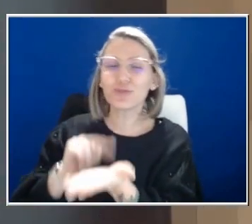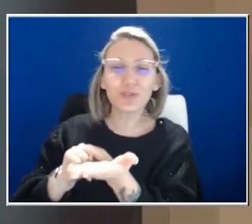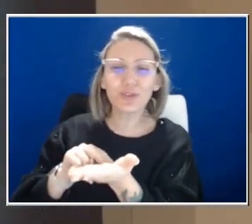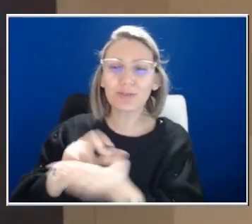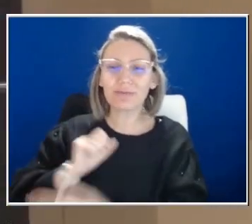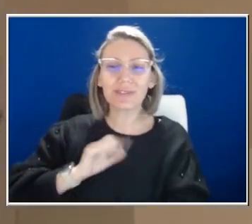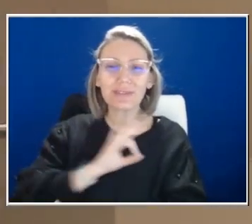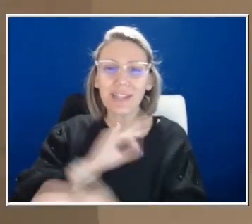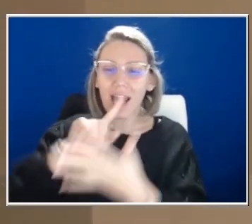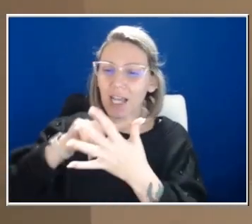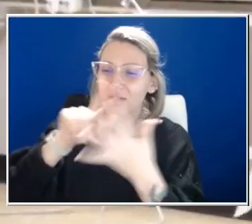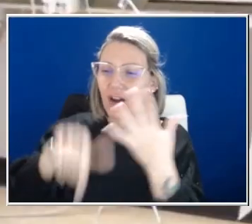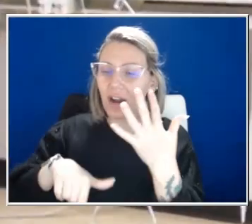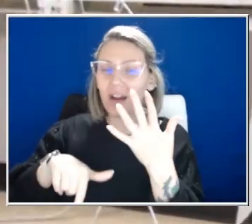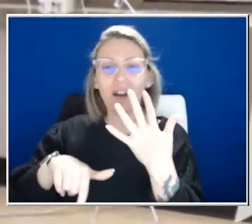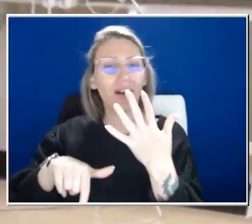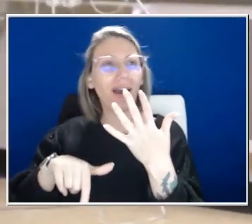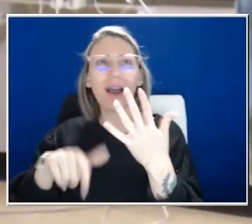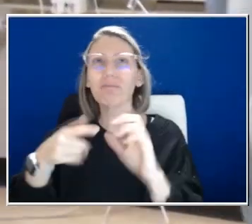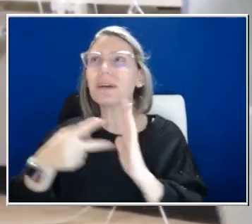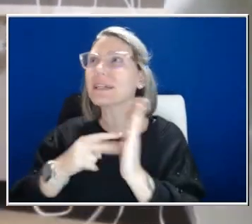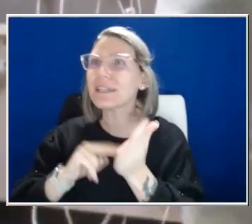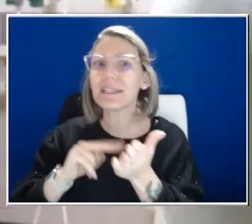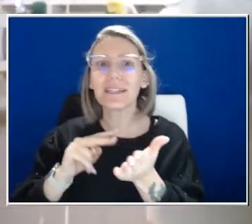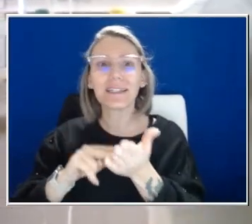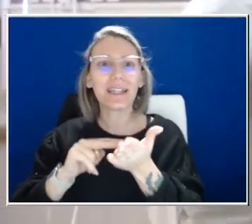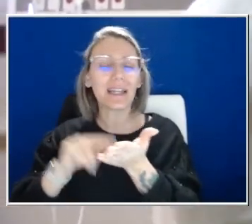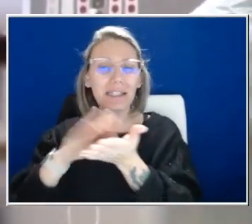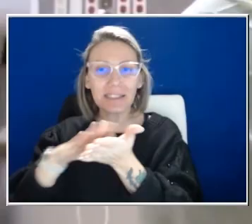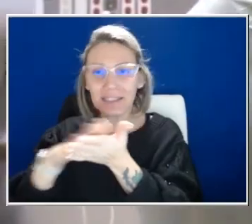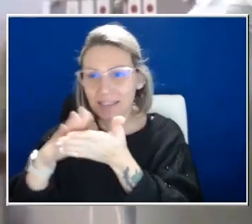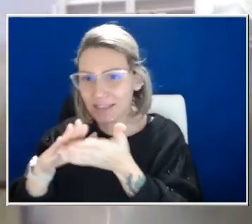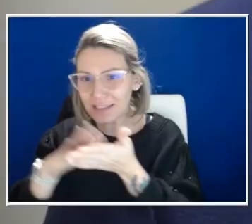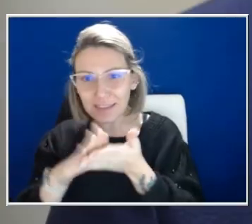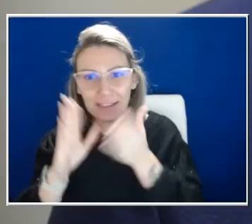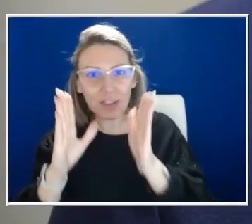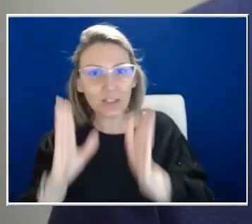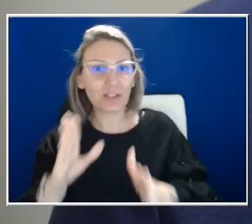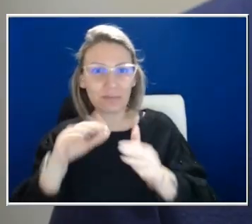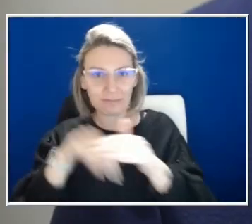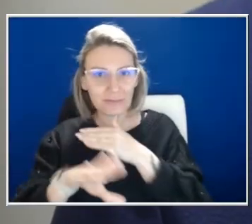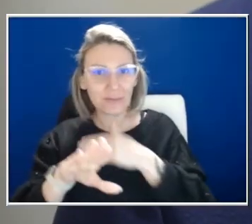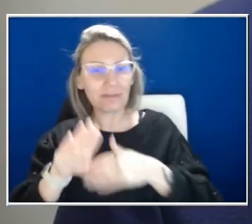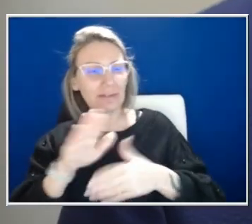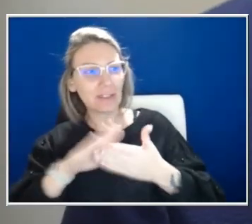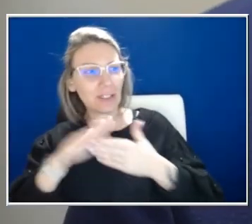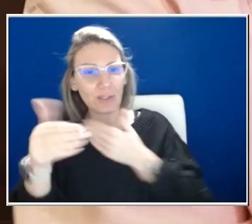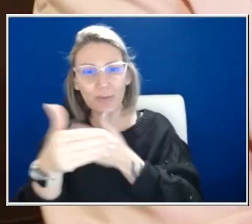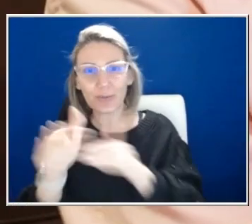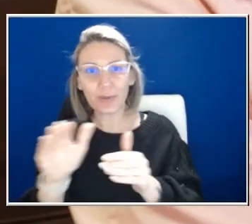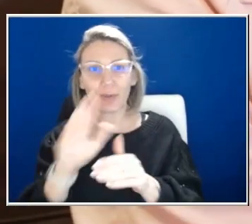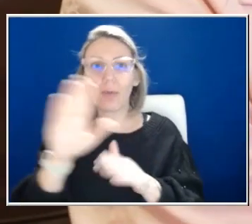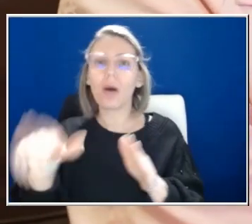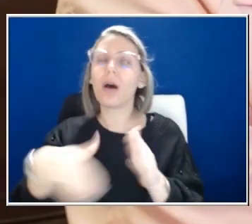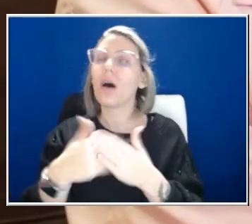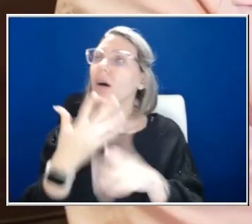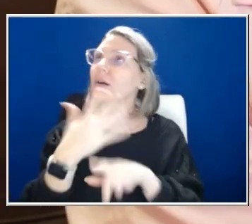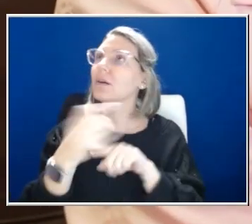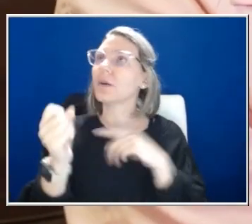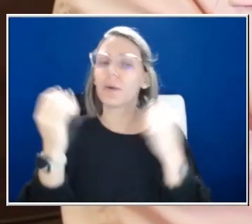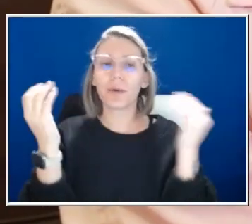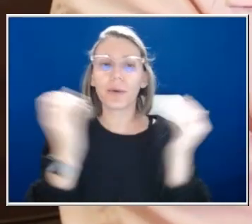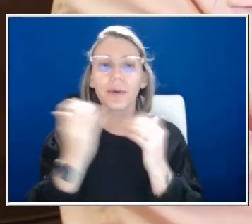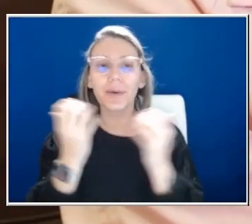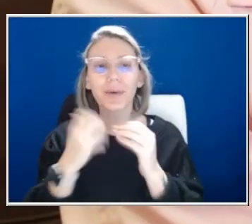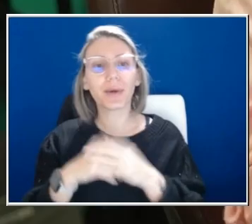and even down to the custodians that would come in and clean the room, they were all awesome. And Dr. Casapouls